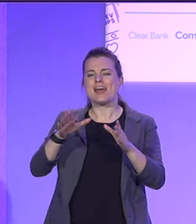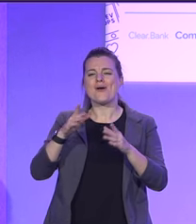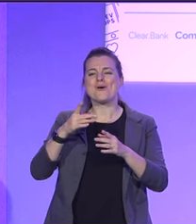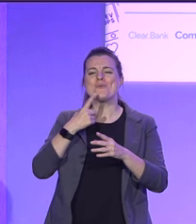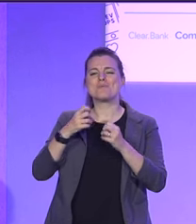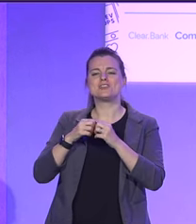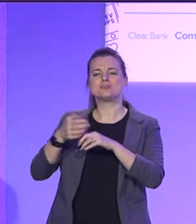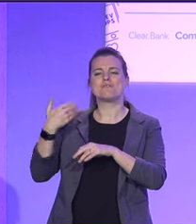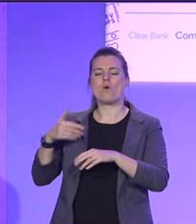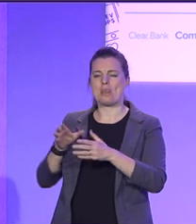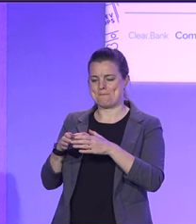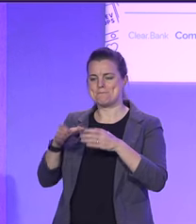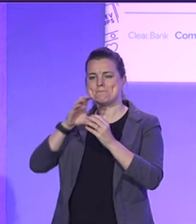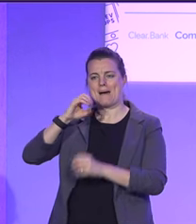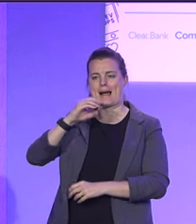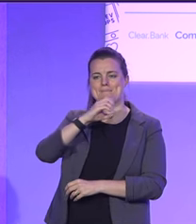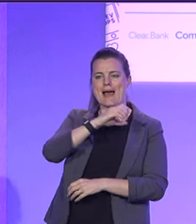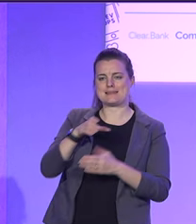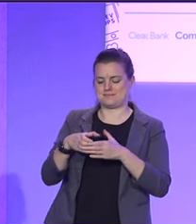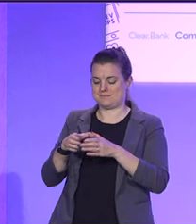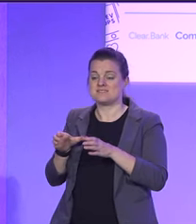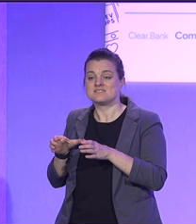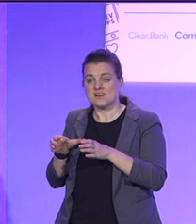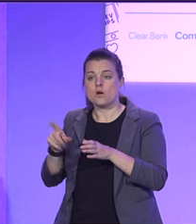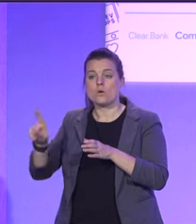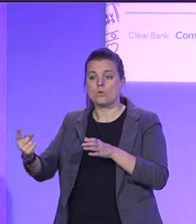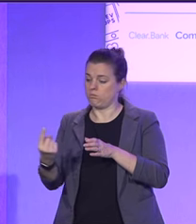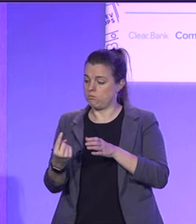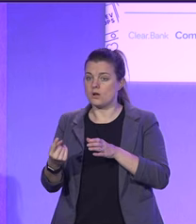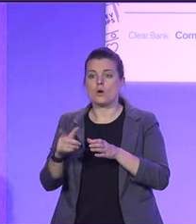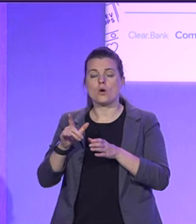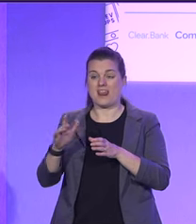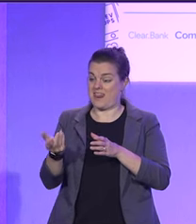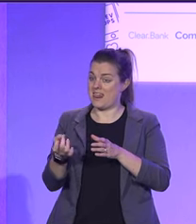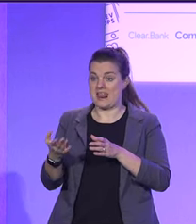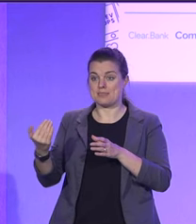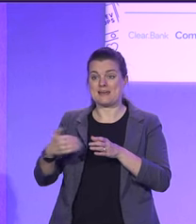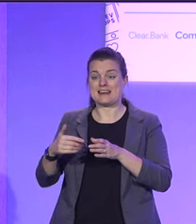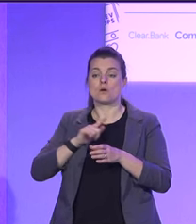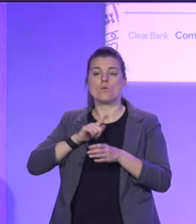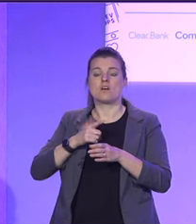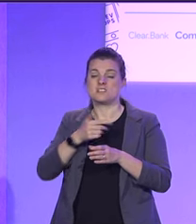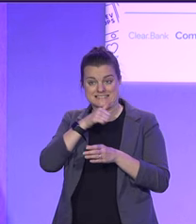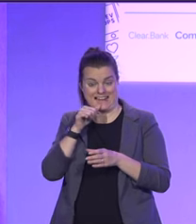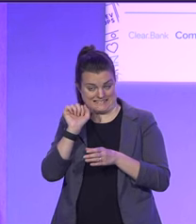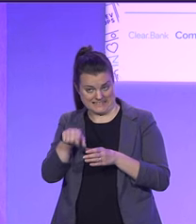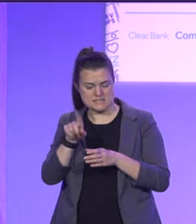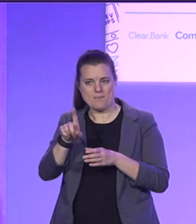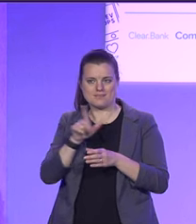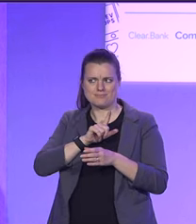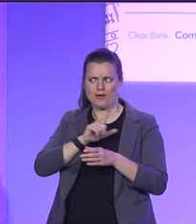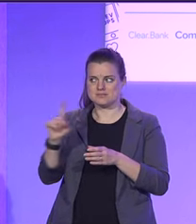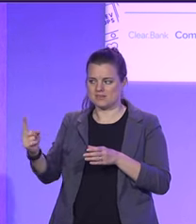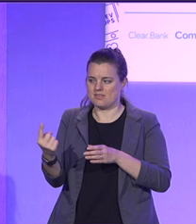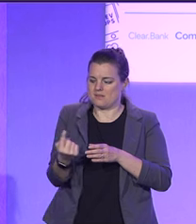so that they're not standing all on their own. Let them in because you may have something to learn from them and they may have something to learn from you. So we can